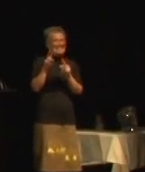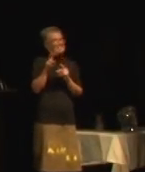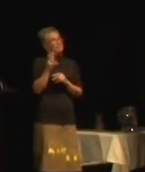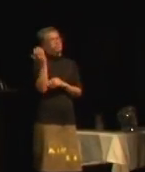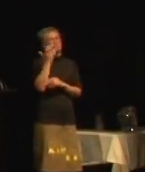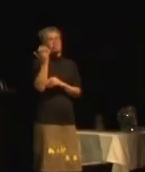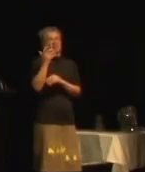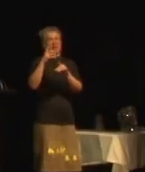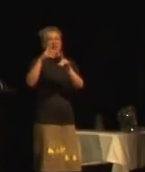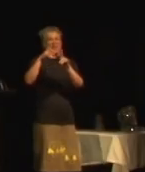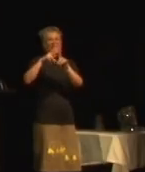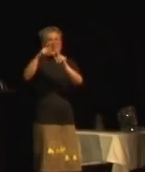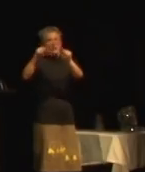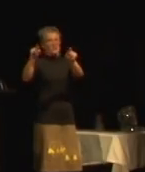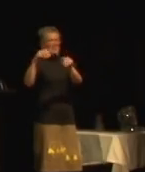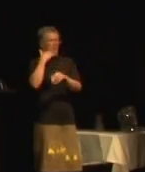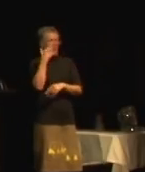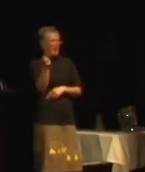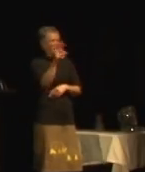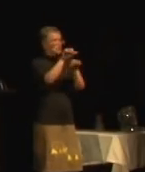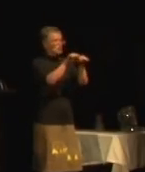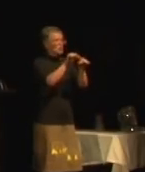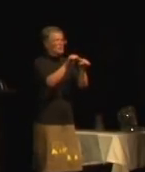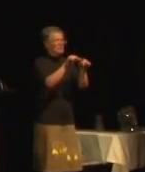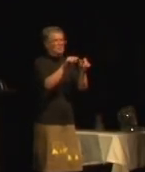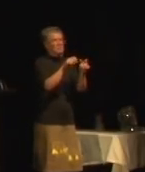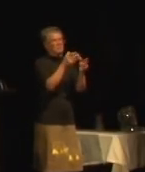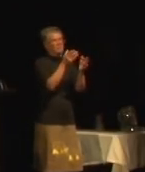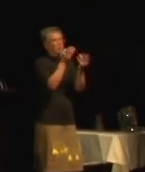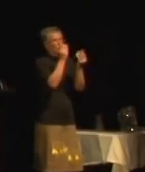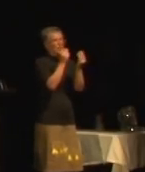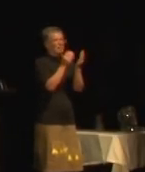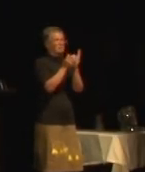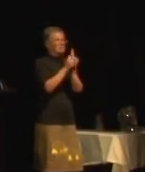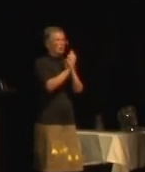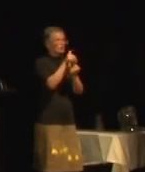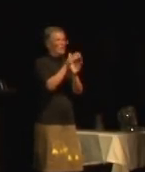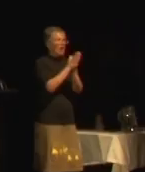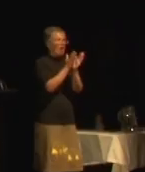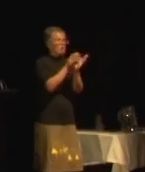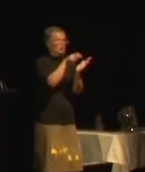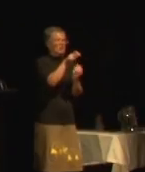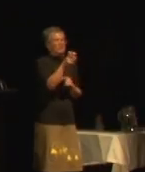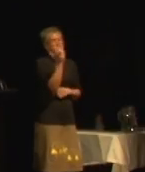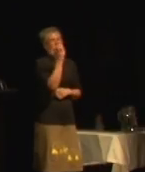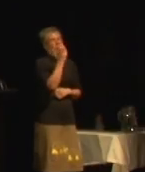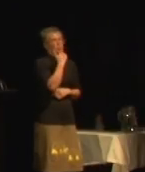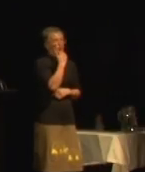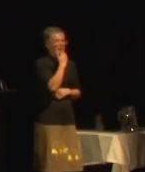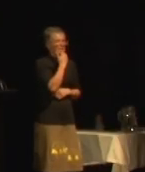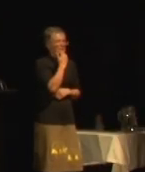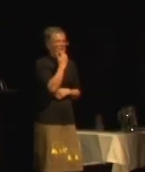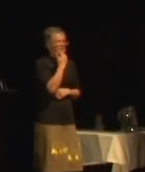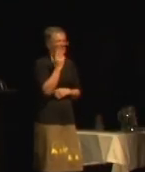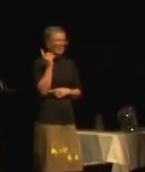data, which is our pipeline, I think we really need to question if the MLIS or MLS should